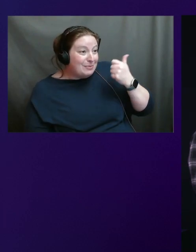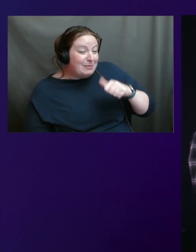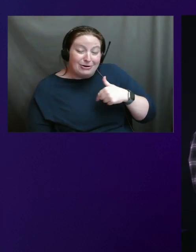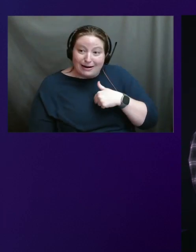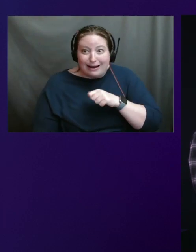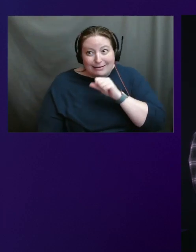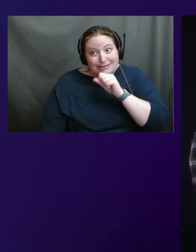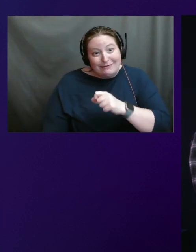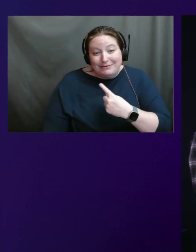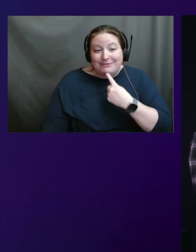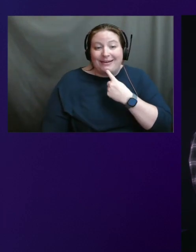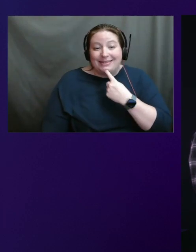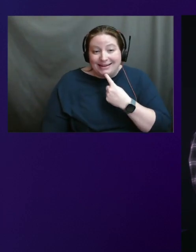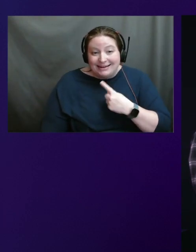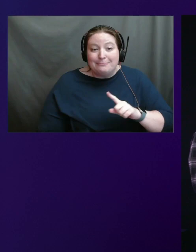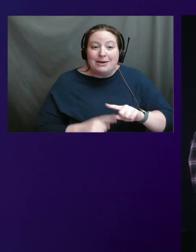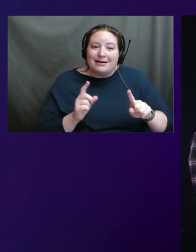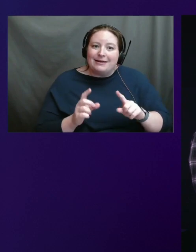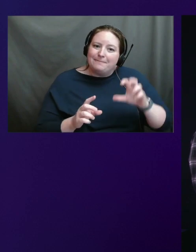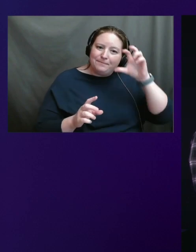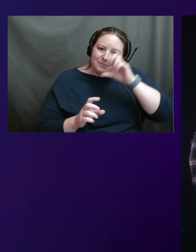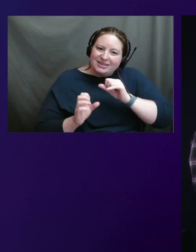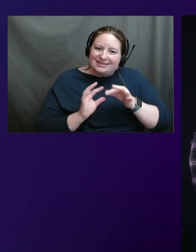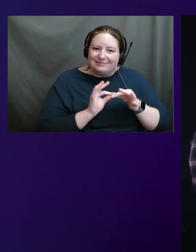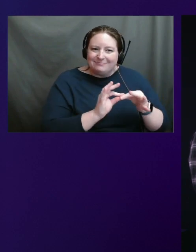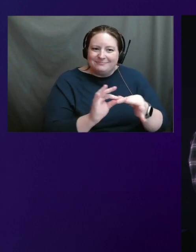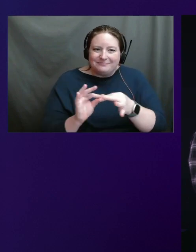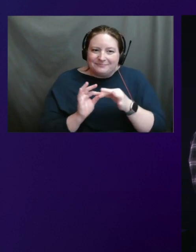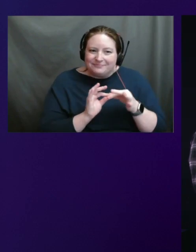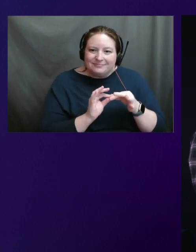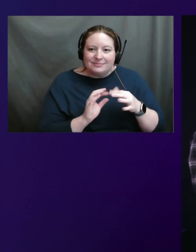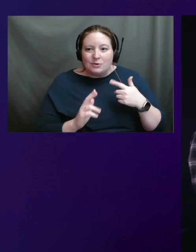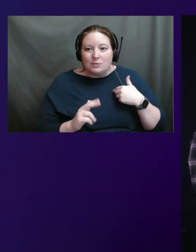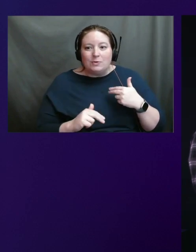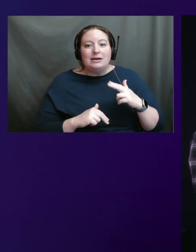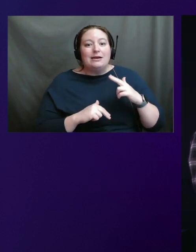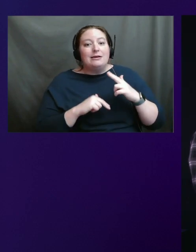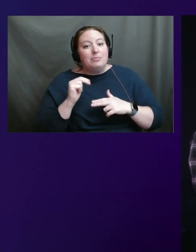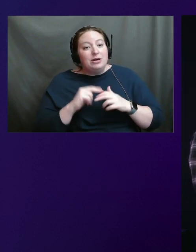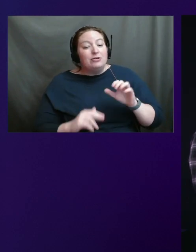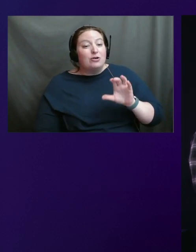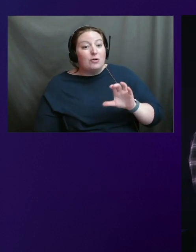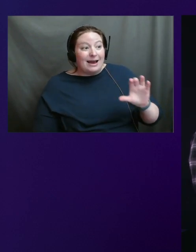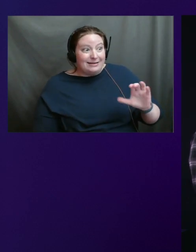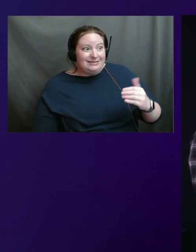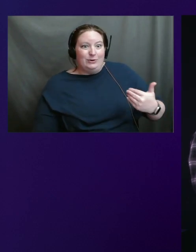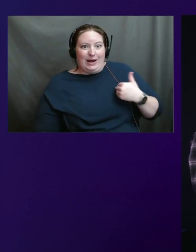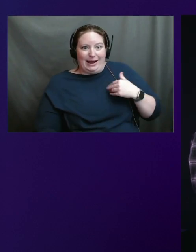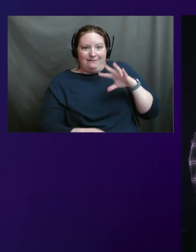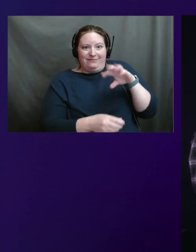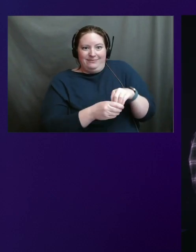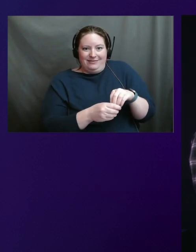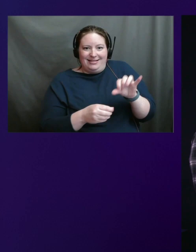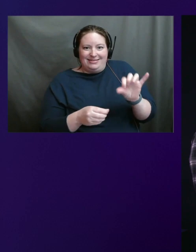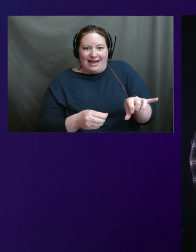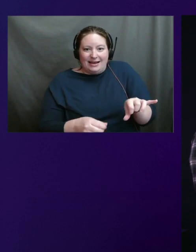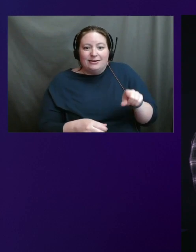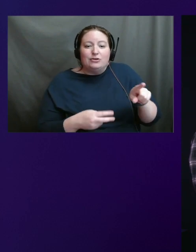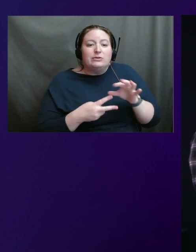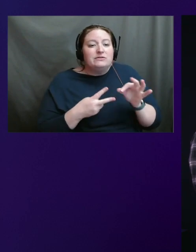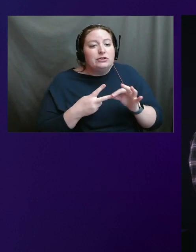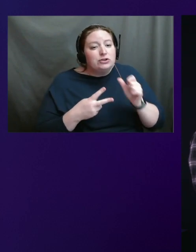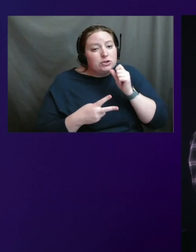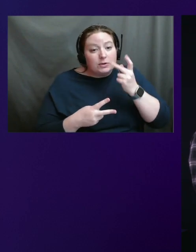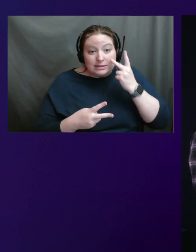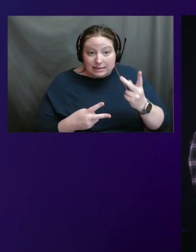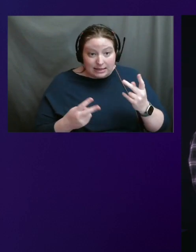the connective tissue part, and we built Code Catalyst from the ground up to have that. And so while those features, you don't see them present today,